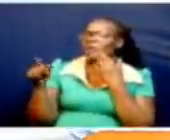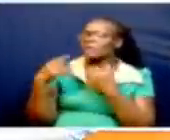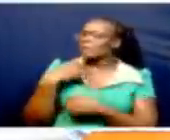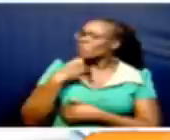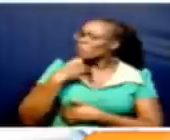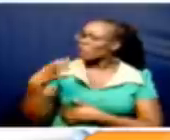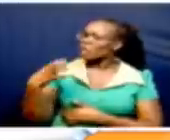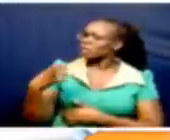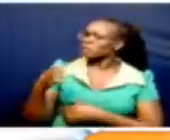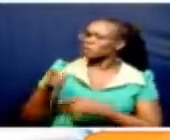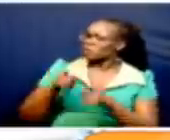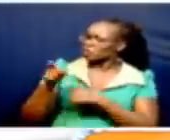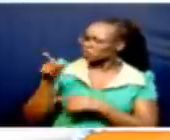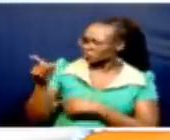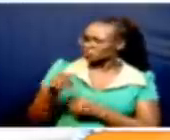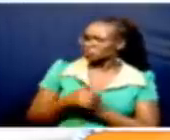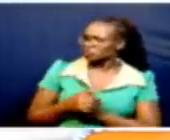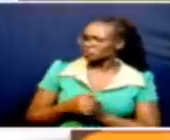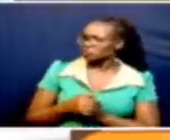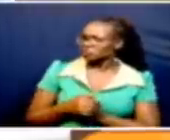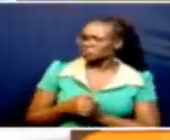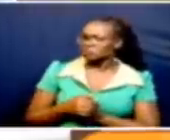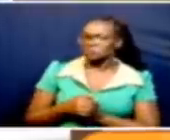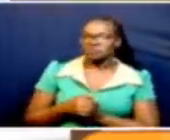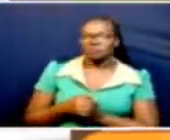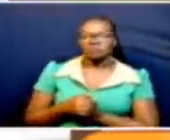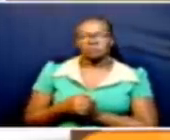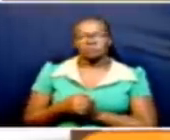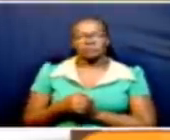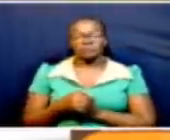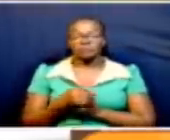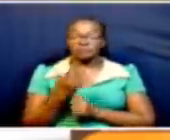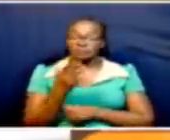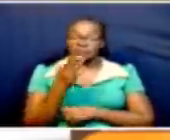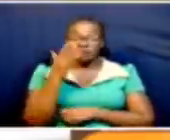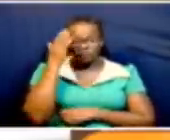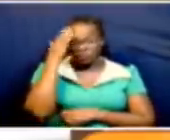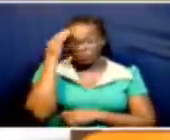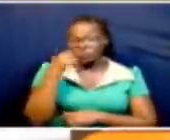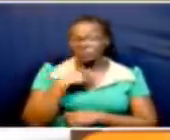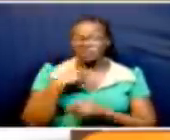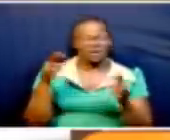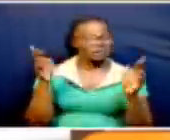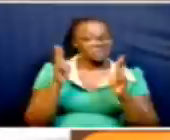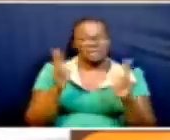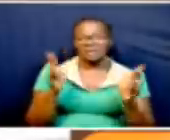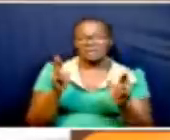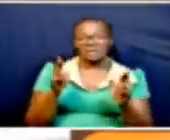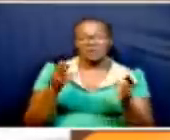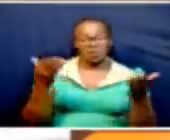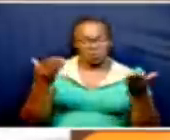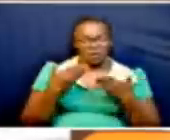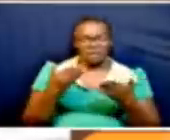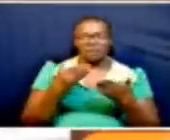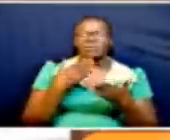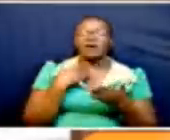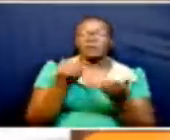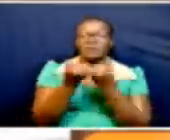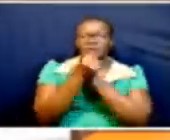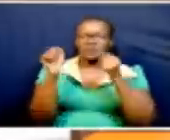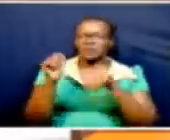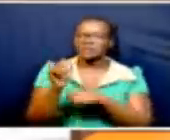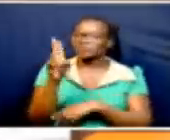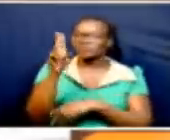wealthy. Jeff, I'll be the first person to present myself when this thing comes. Everything. In fact, I don't even want the president to start it. I want Babu